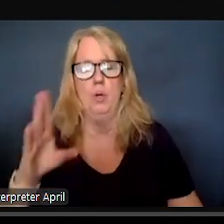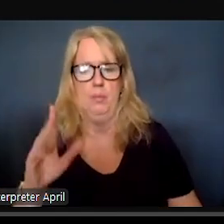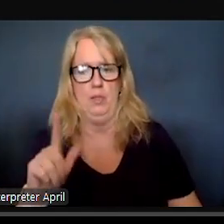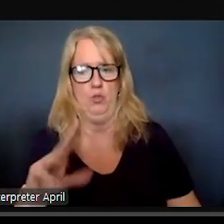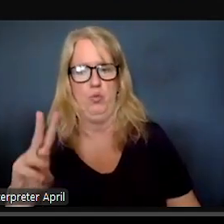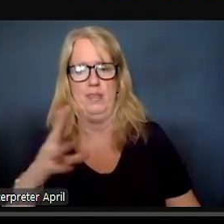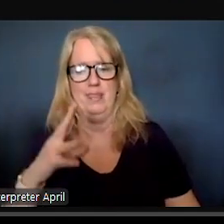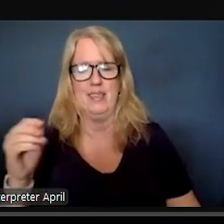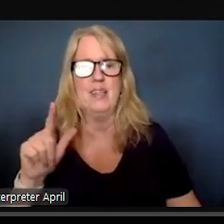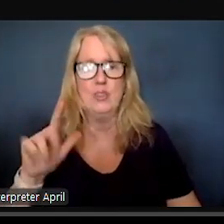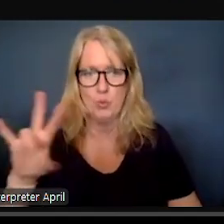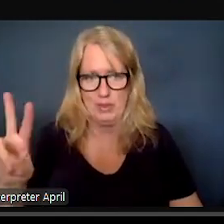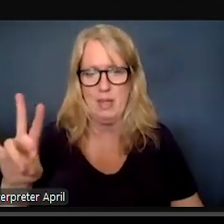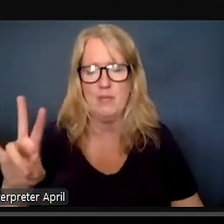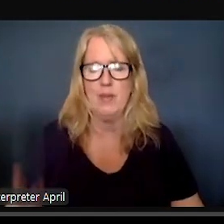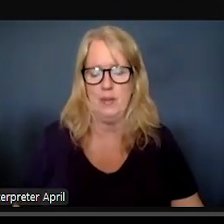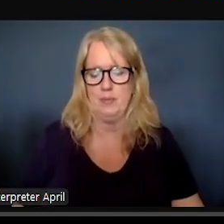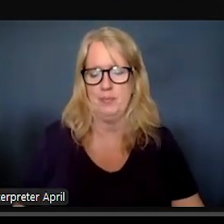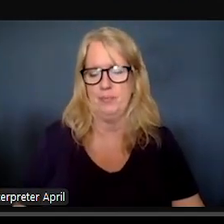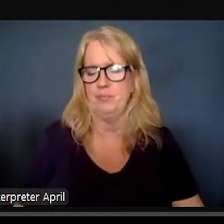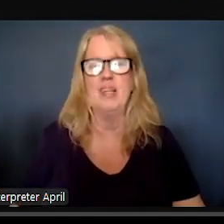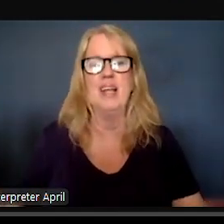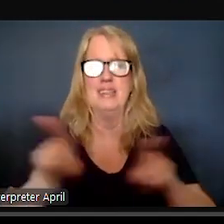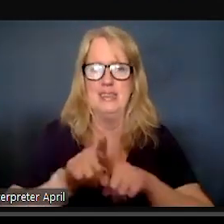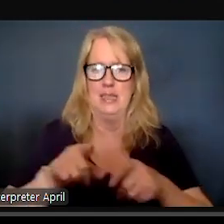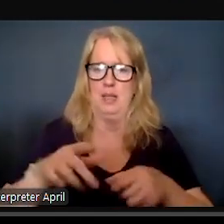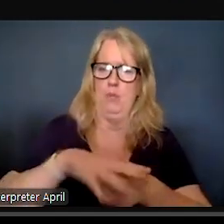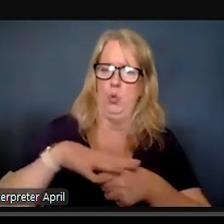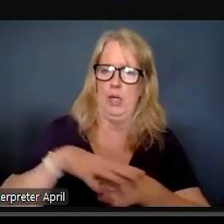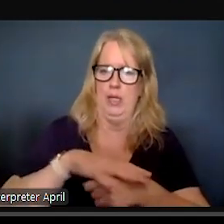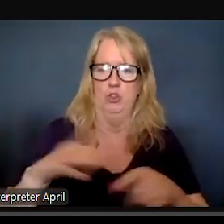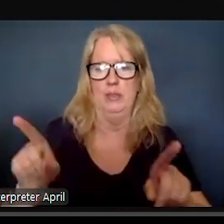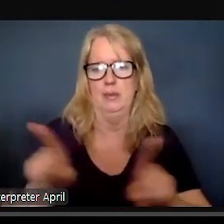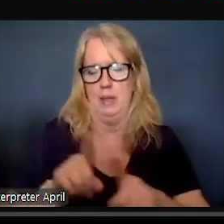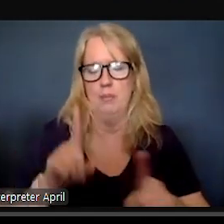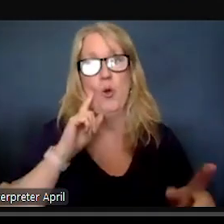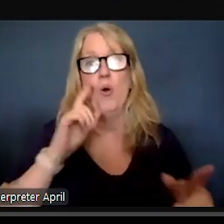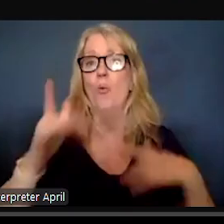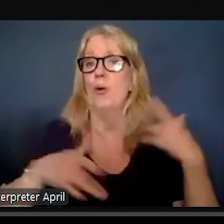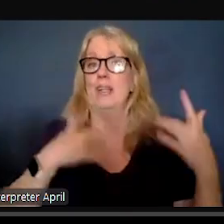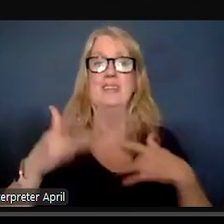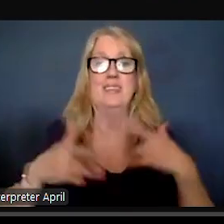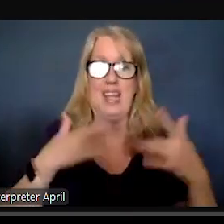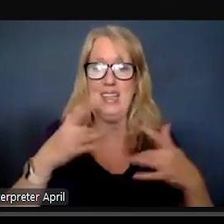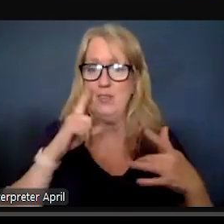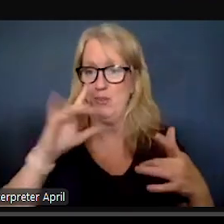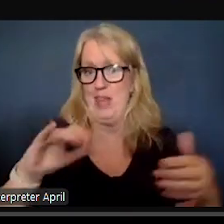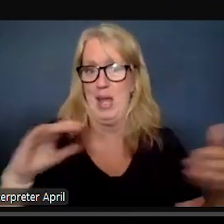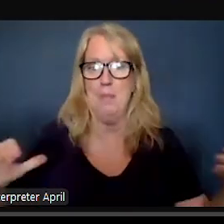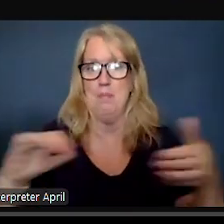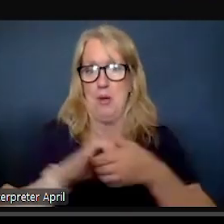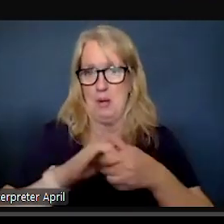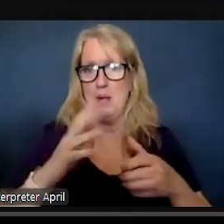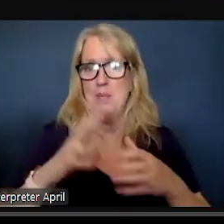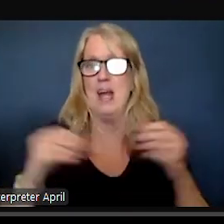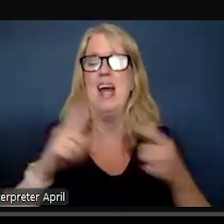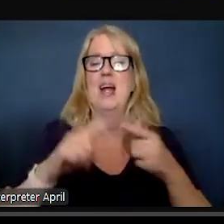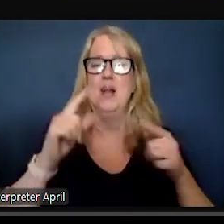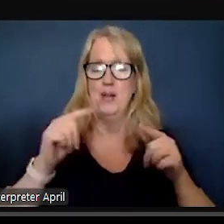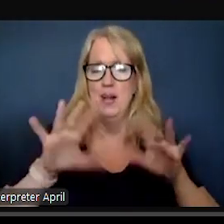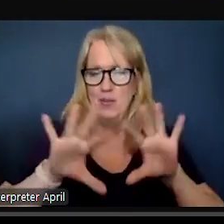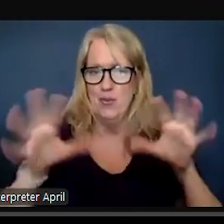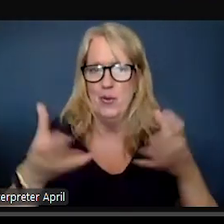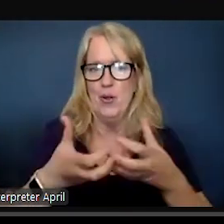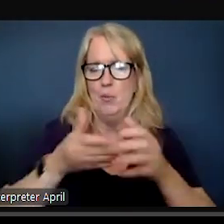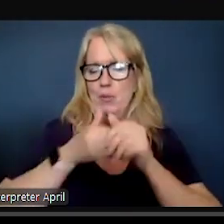26th and 27th, again at the same location. So we're very excited for that partnership, and the Global Leadership Exchange